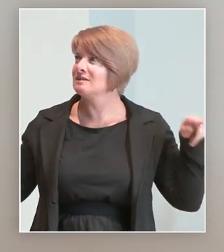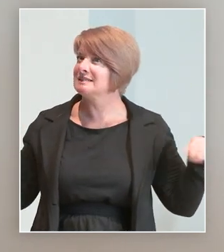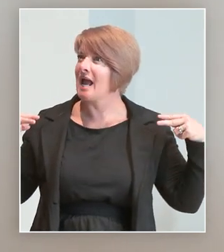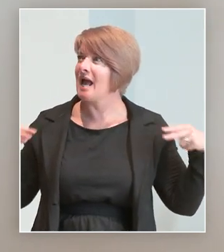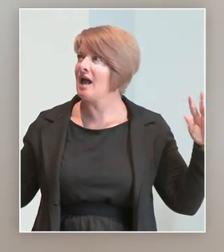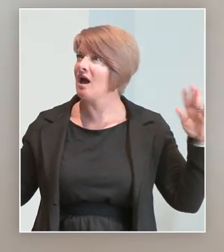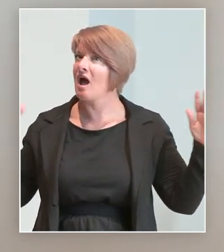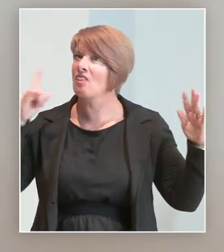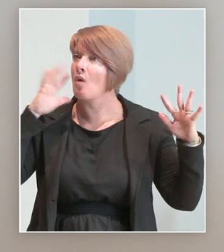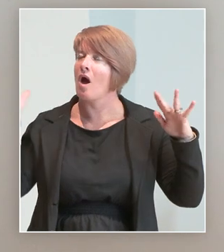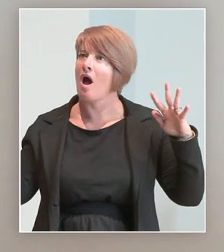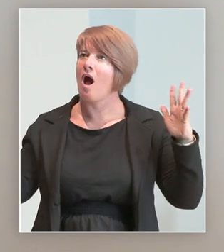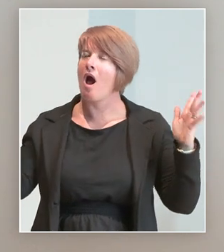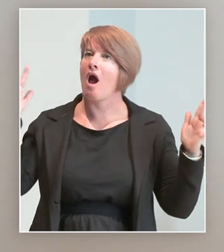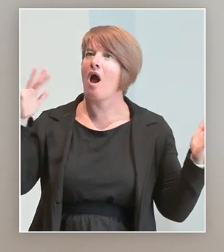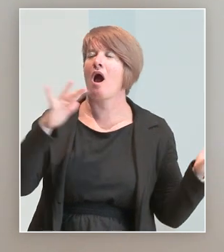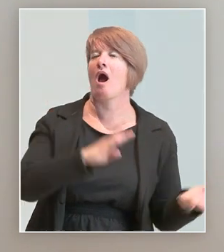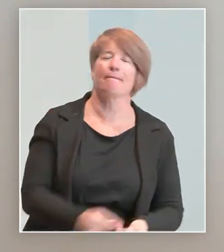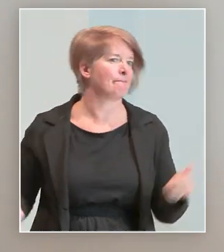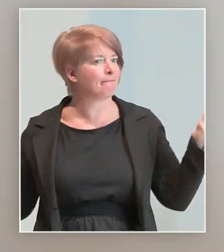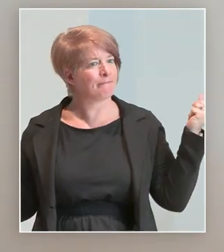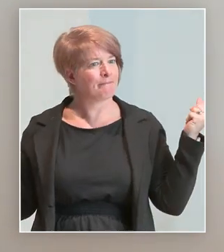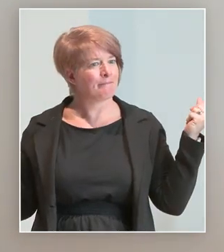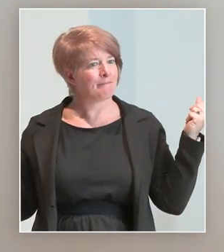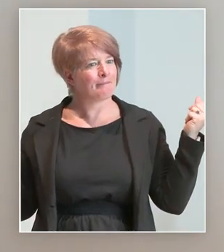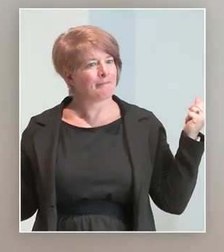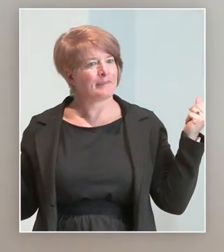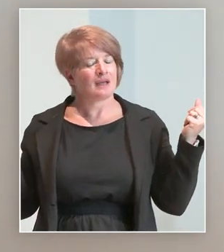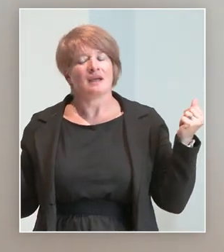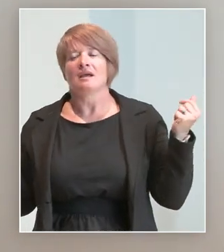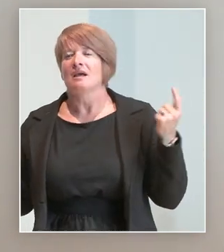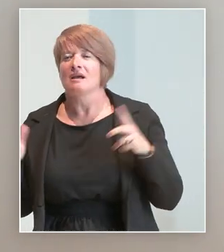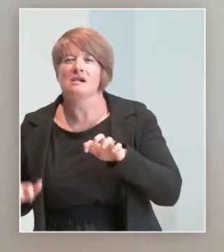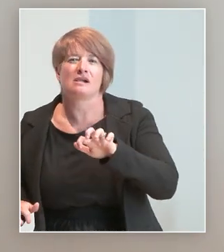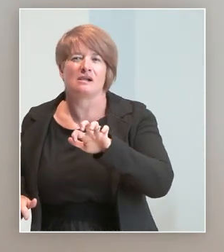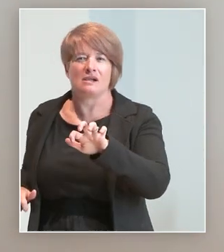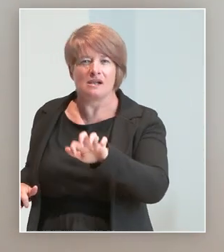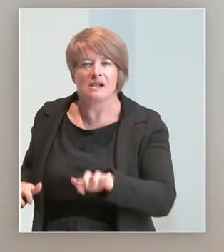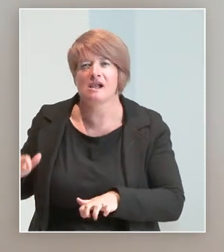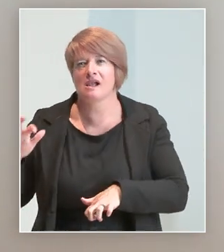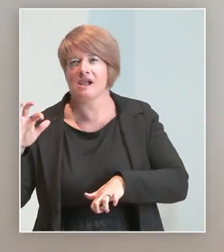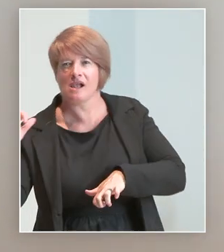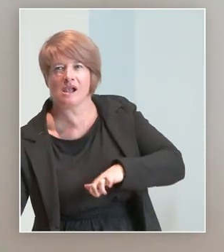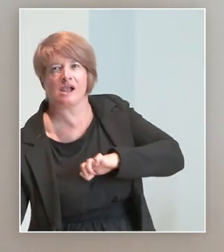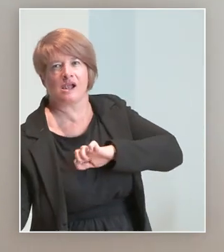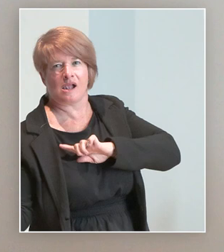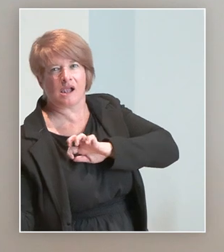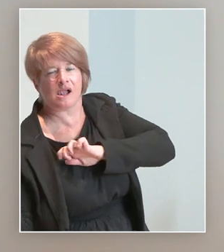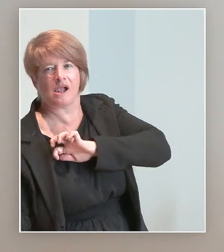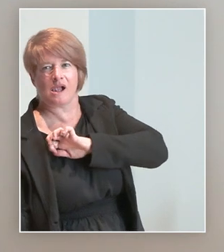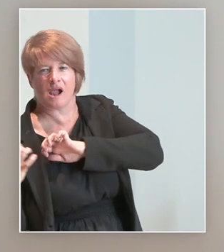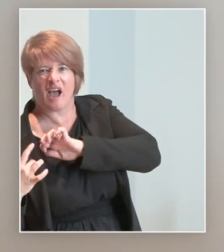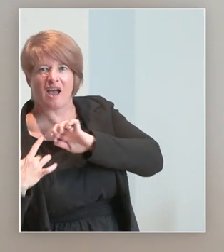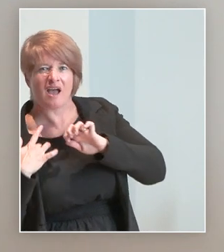all fall. Everything will disintegrate. He dragged himself closer and closer to me until I felt the harsh velvet